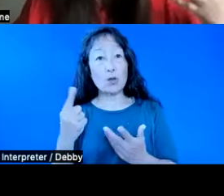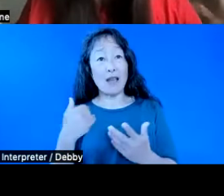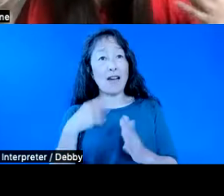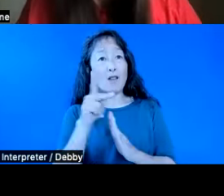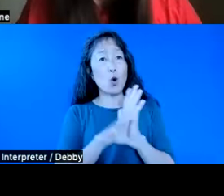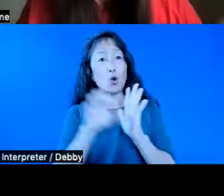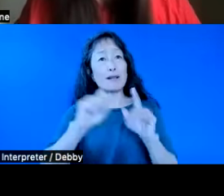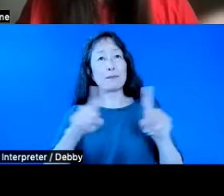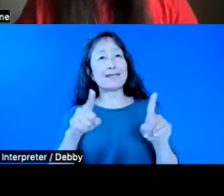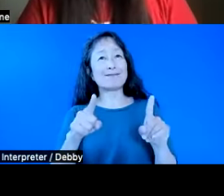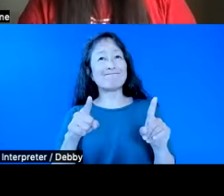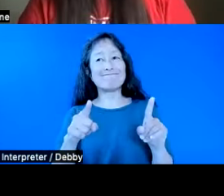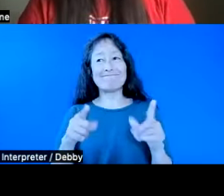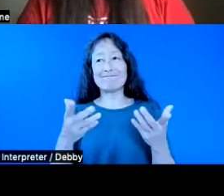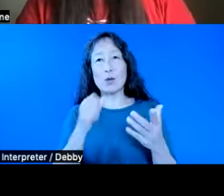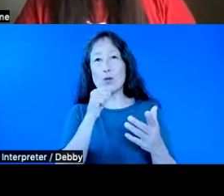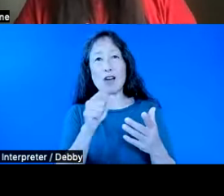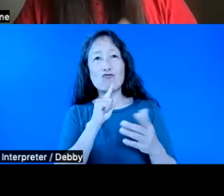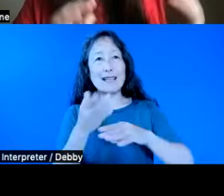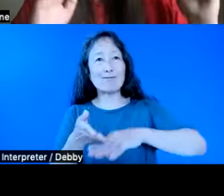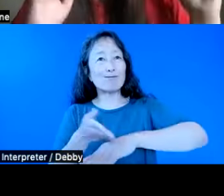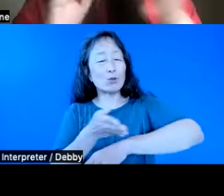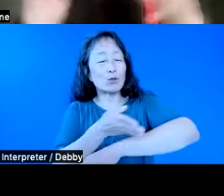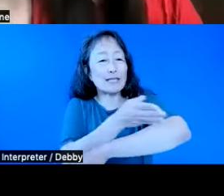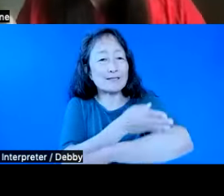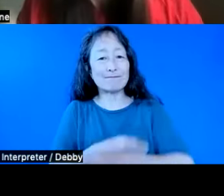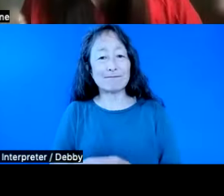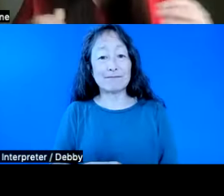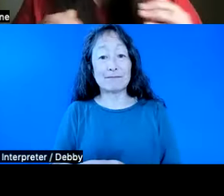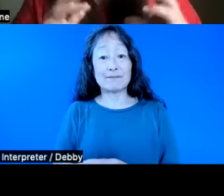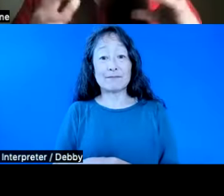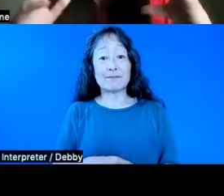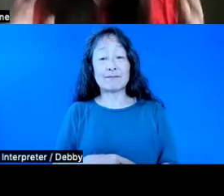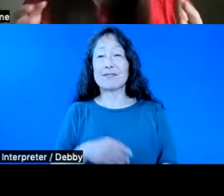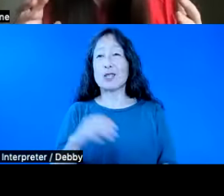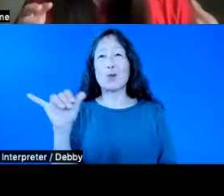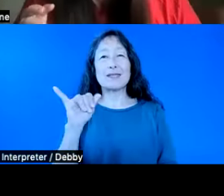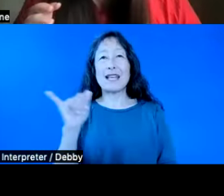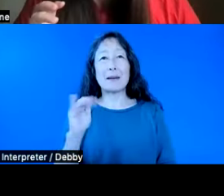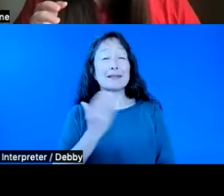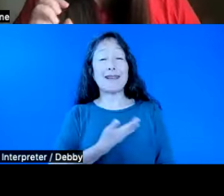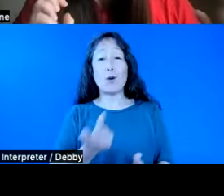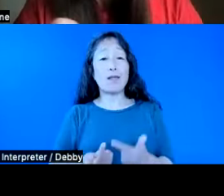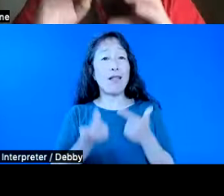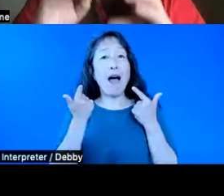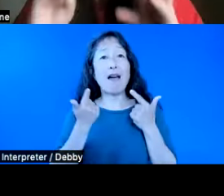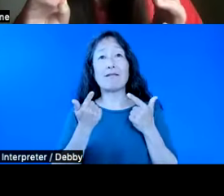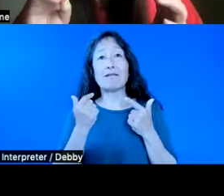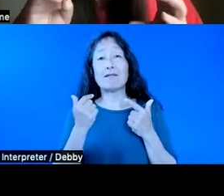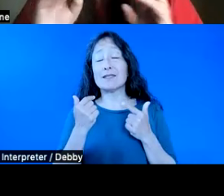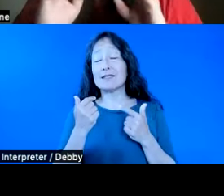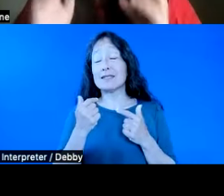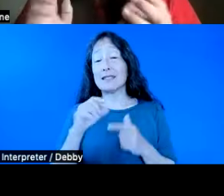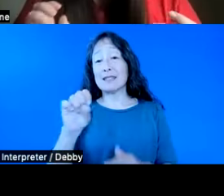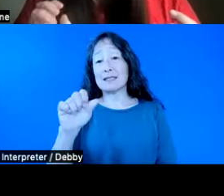really moving anywhere. And so, like the seasons, like our life, you know, SARTs are